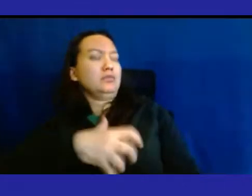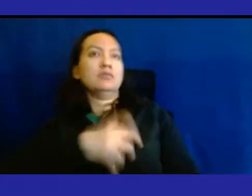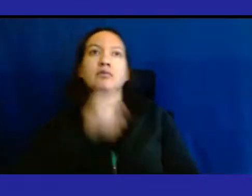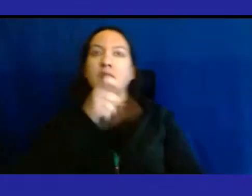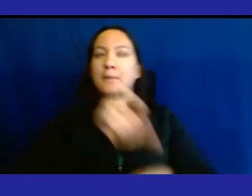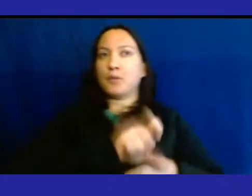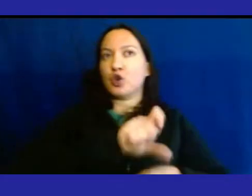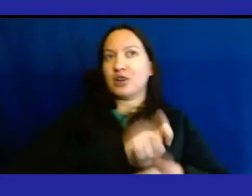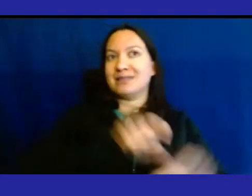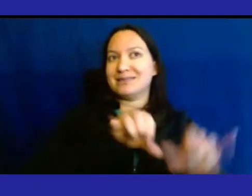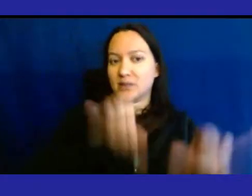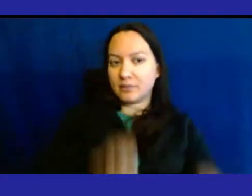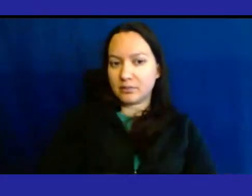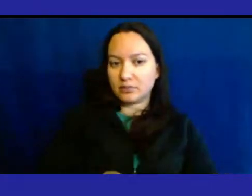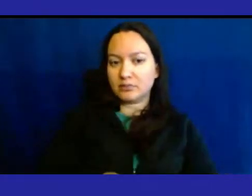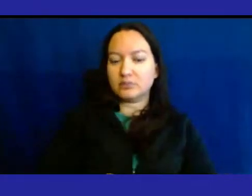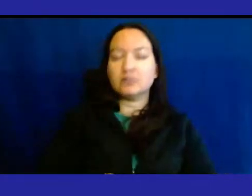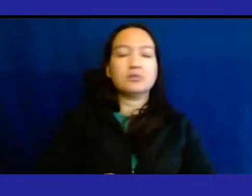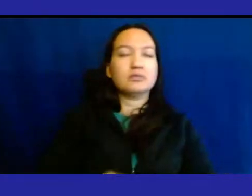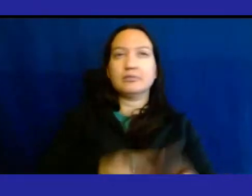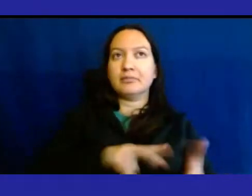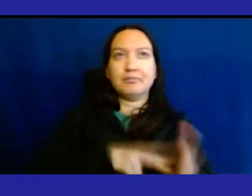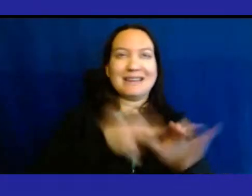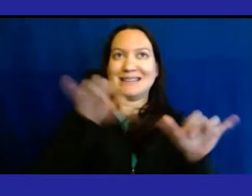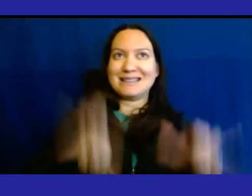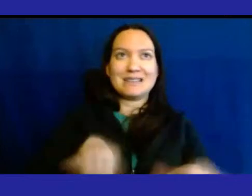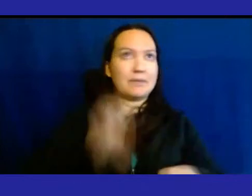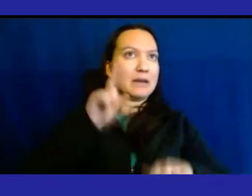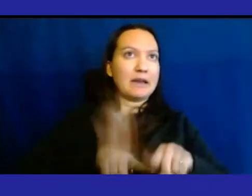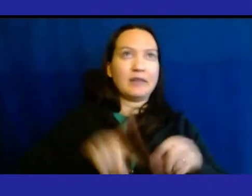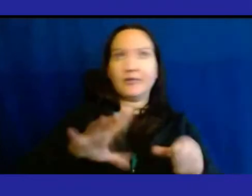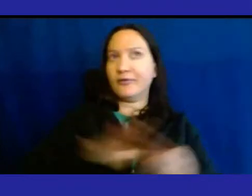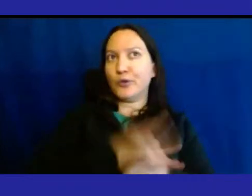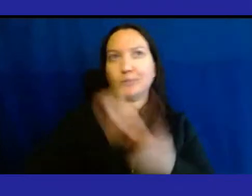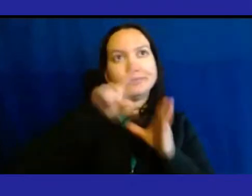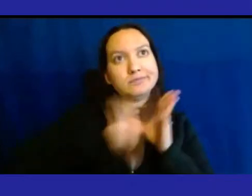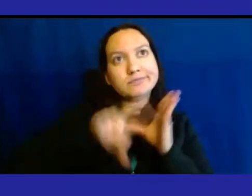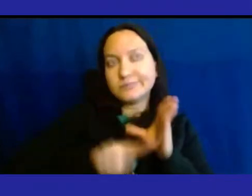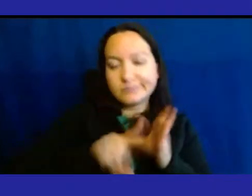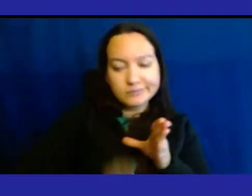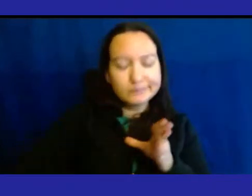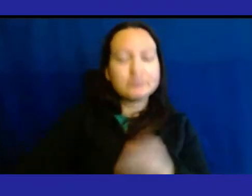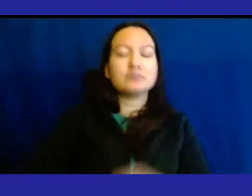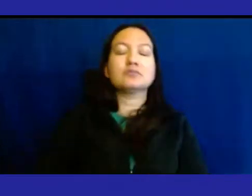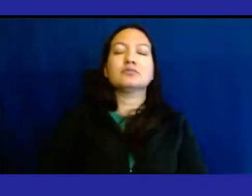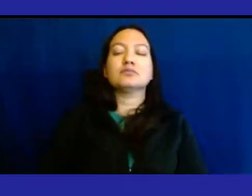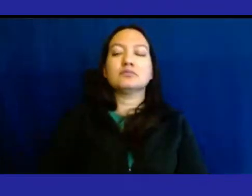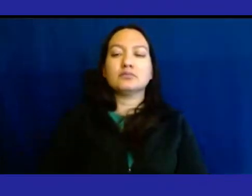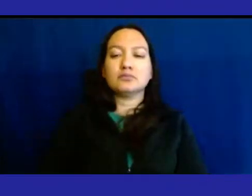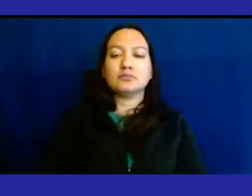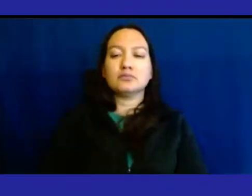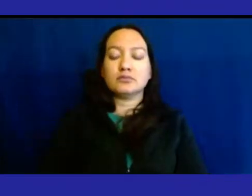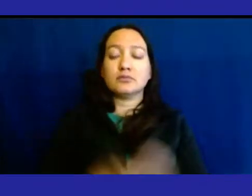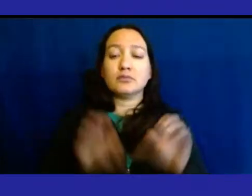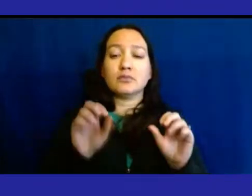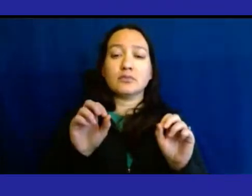by the system, which will not enable the system to complete the investigation, or it could be that the complainant